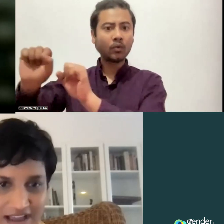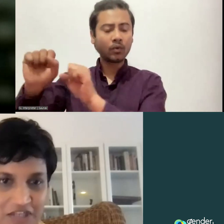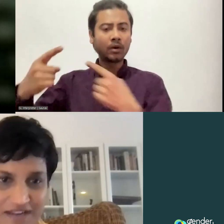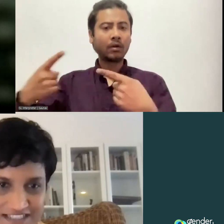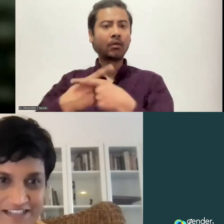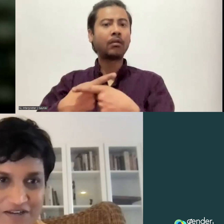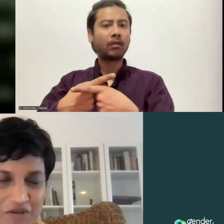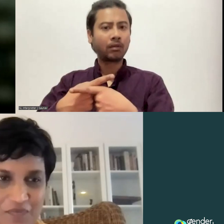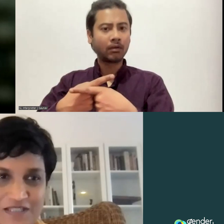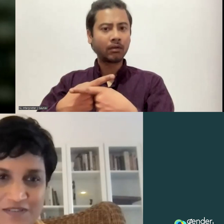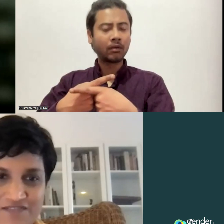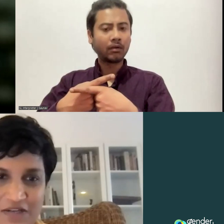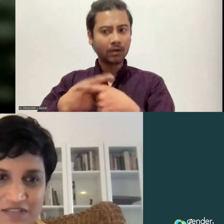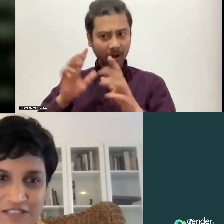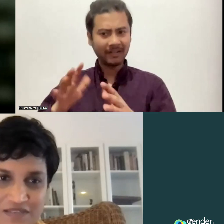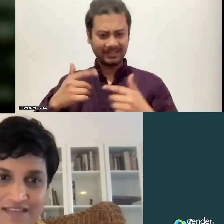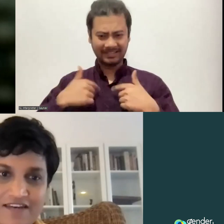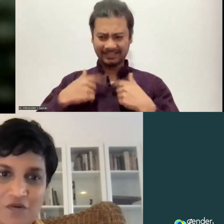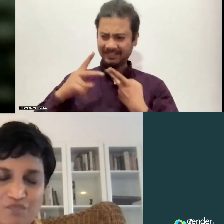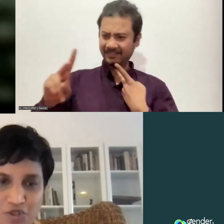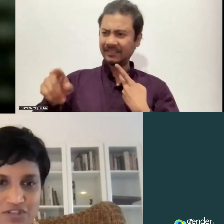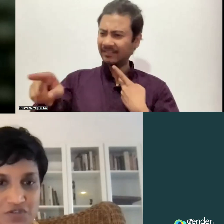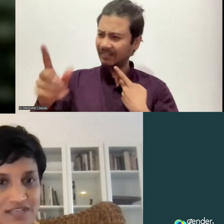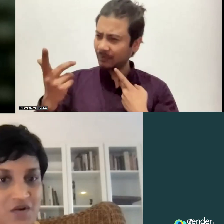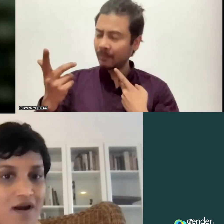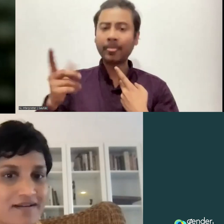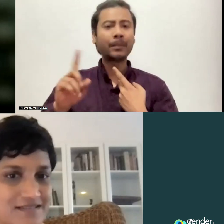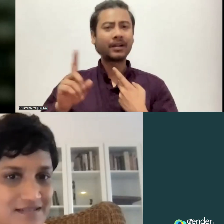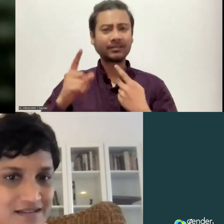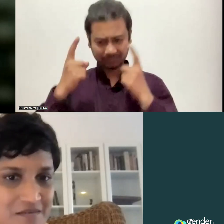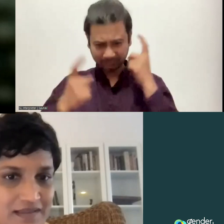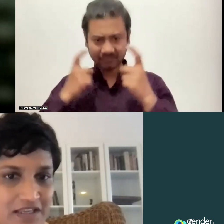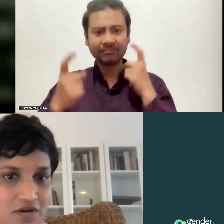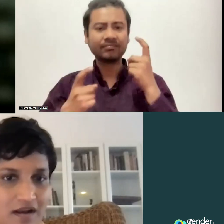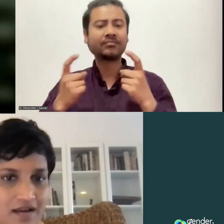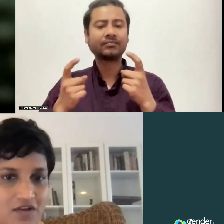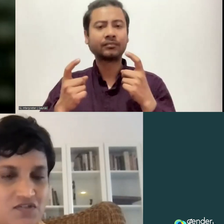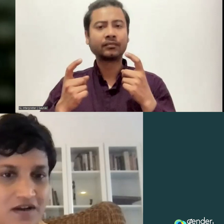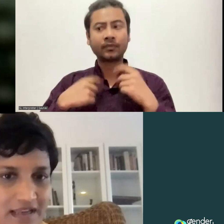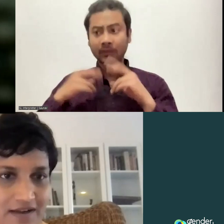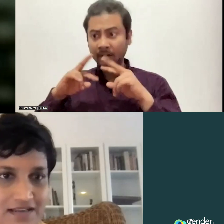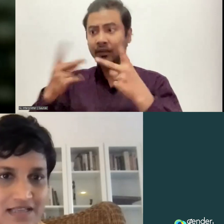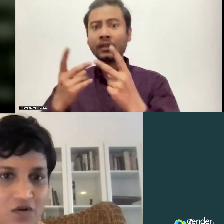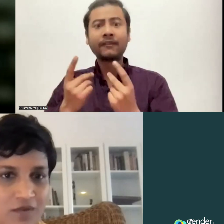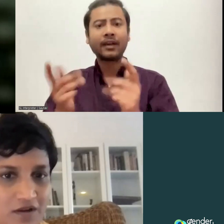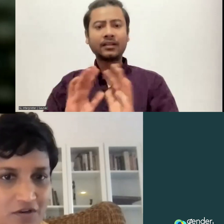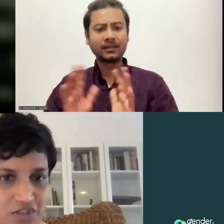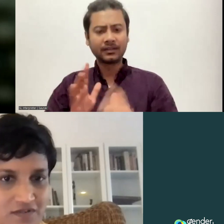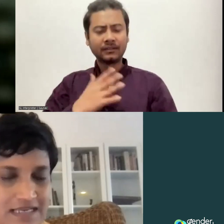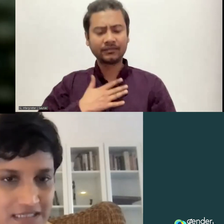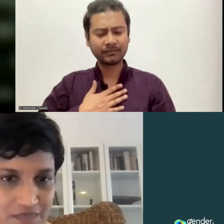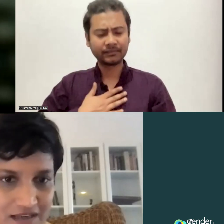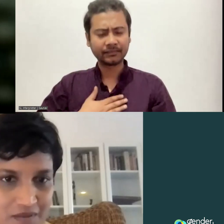then evaluate your principles and value systems. And then, it pushes you to stay quiet. But then you're struggling, right? It's like, oh my God,